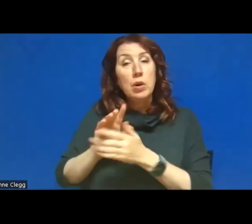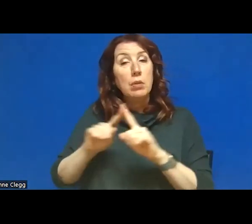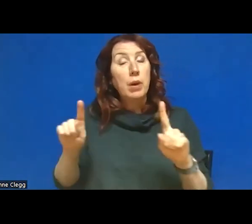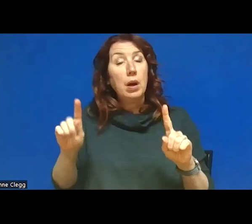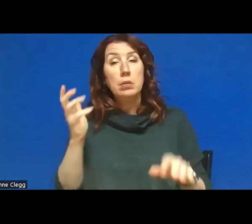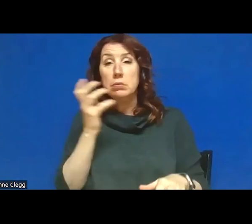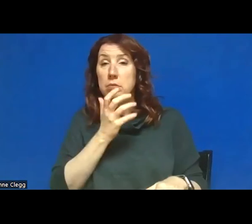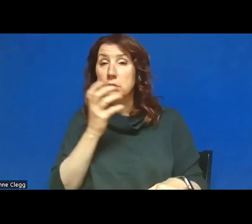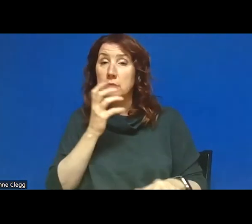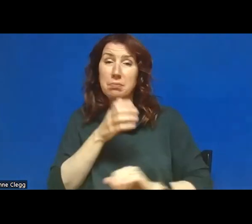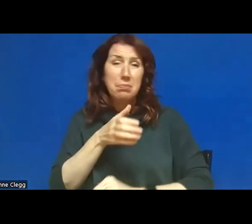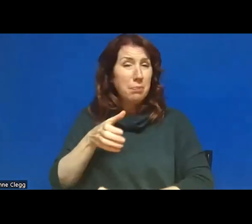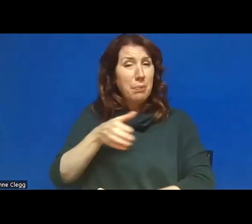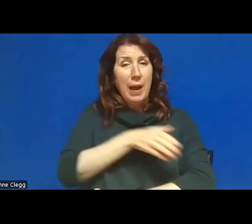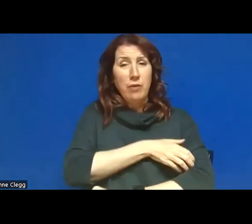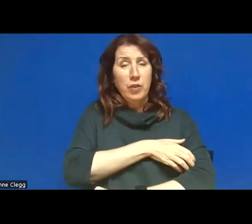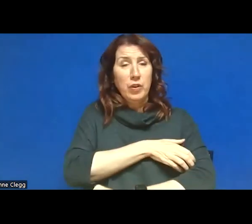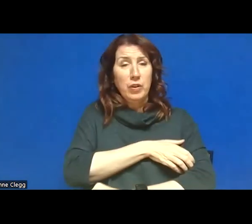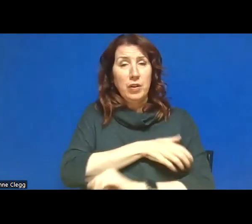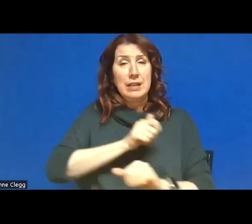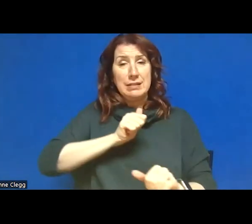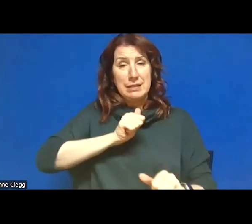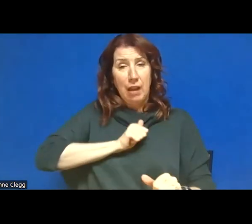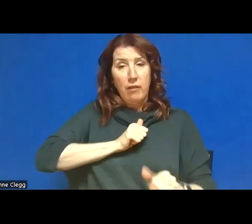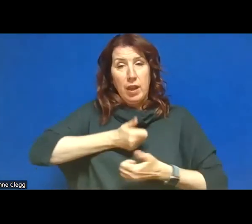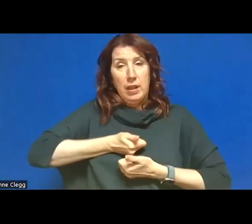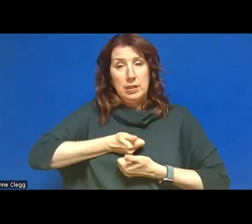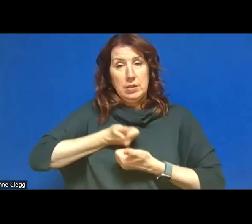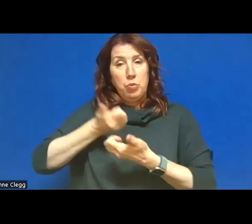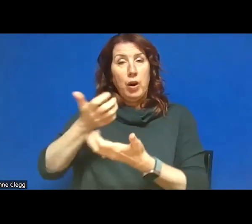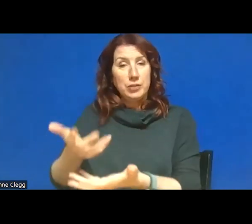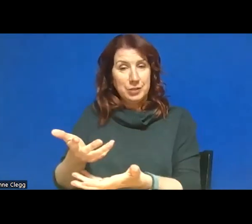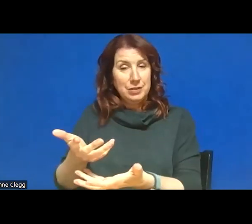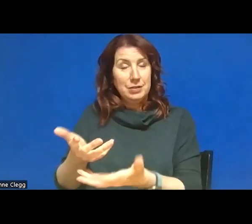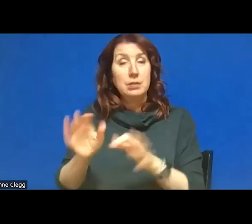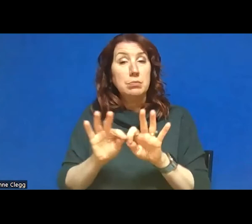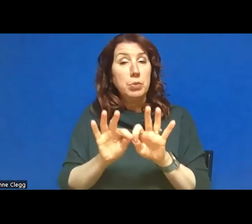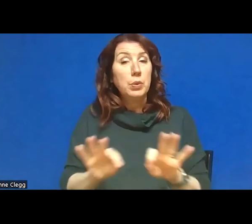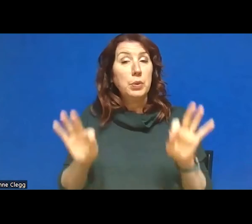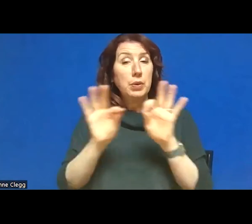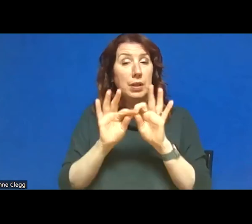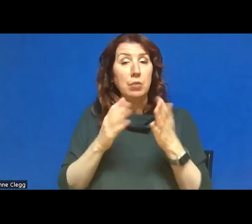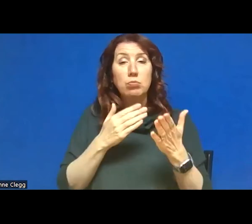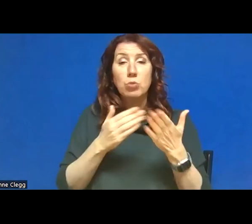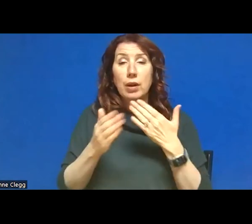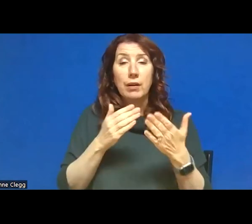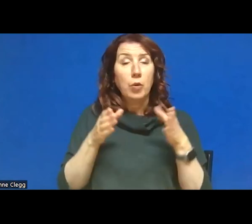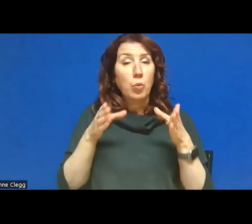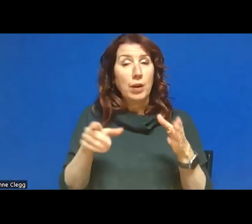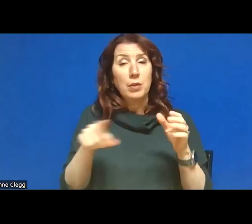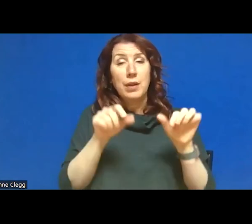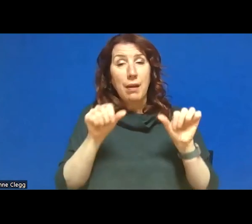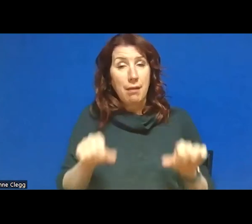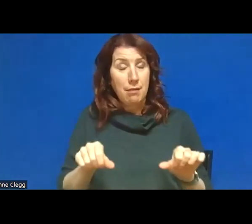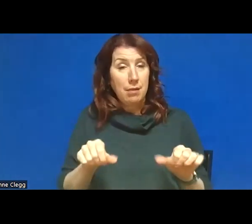powerful. The ability to express yourself however you see fit, however you are able.